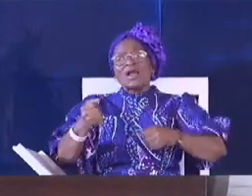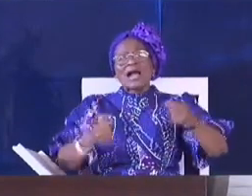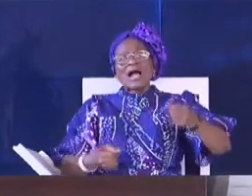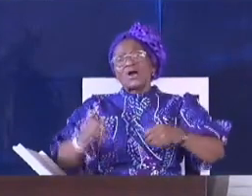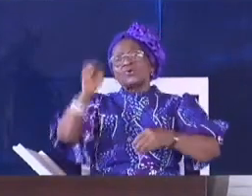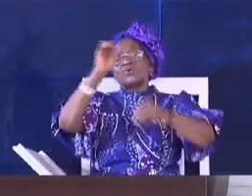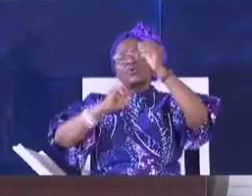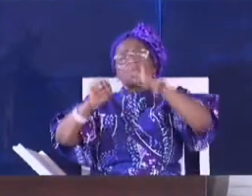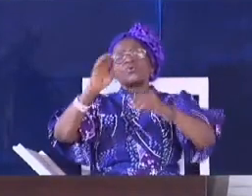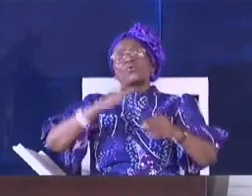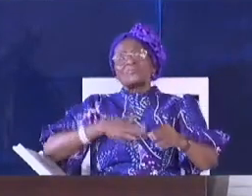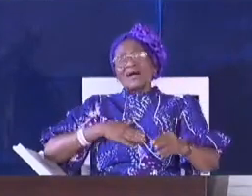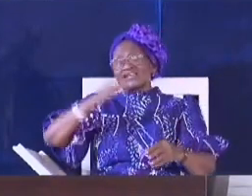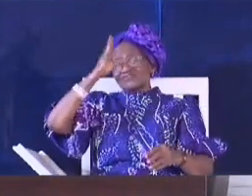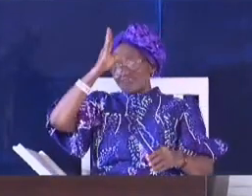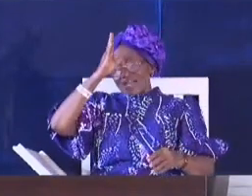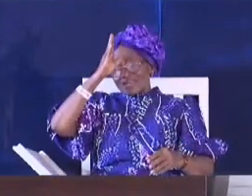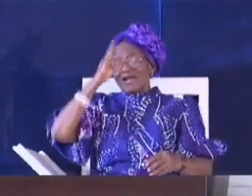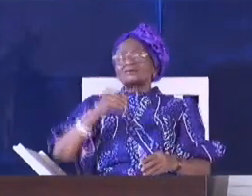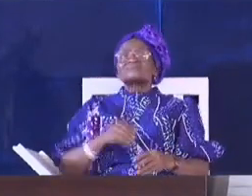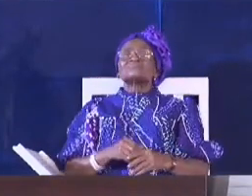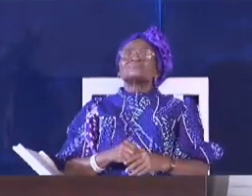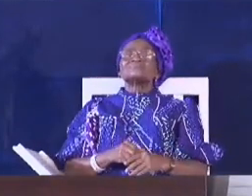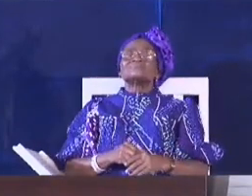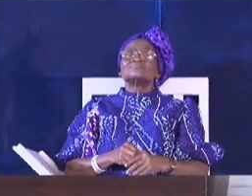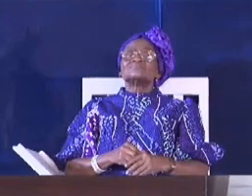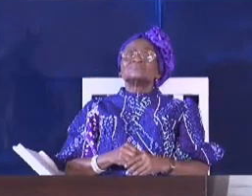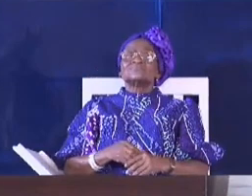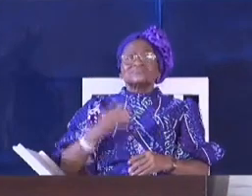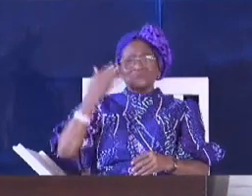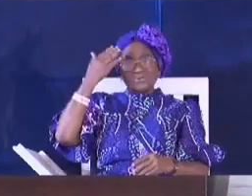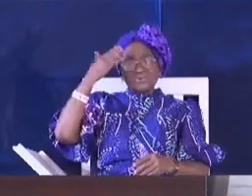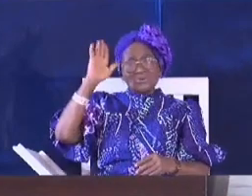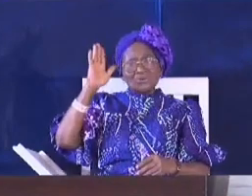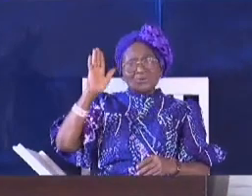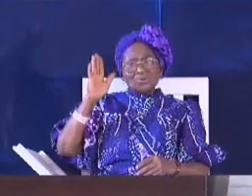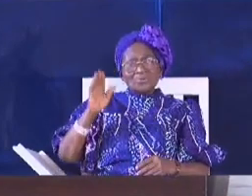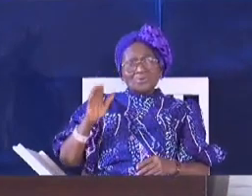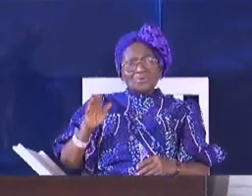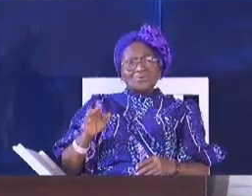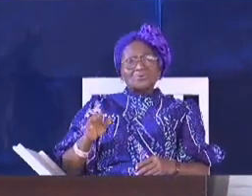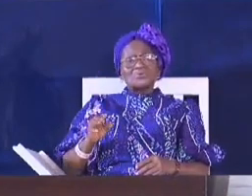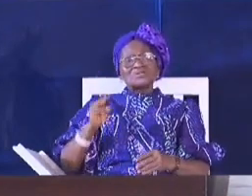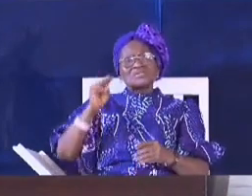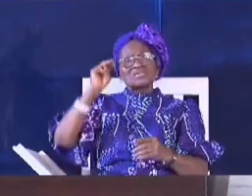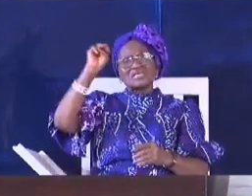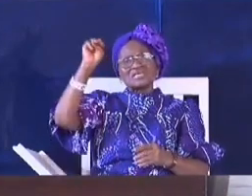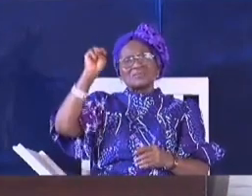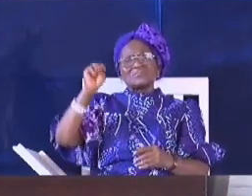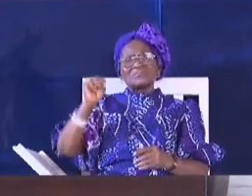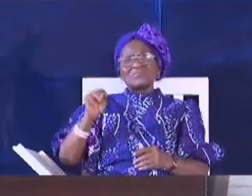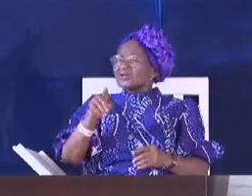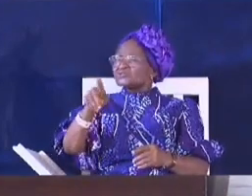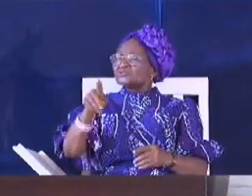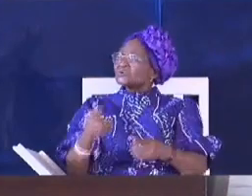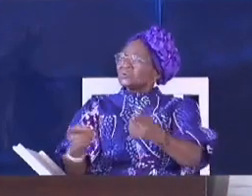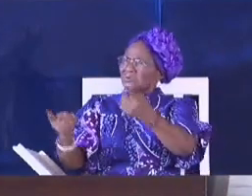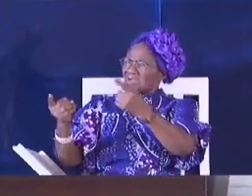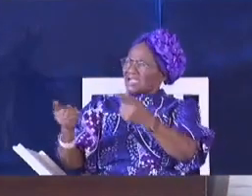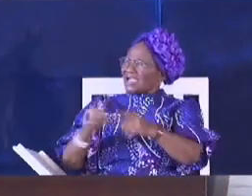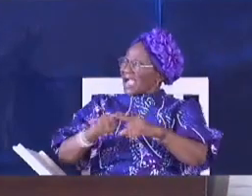my father in the Lord. You know the rules. You can't bring in strangers